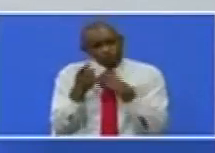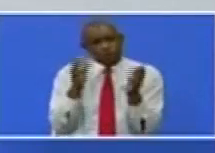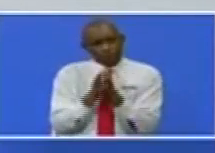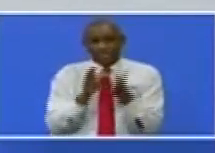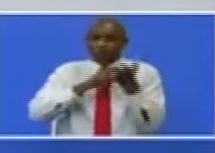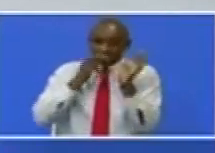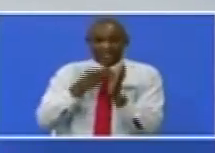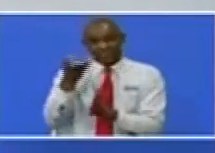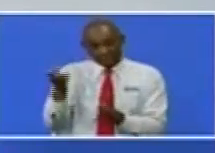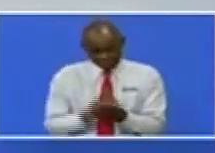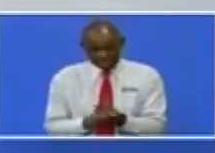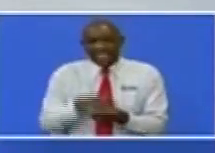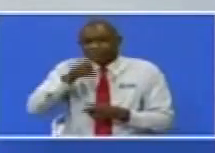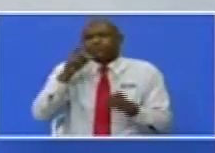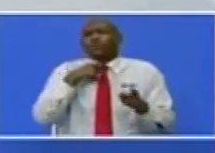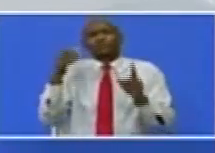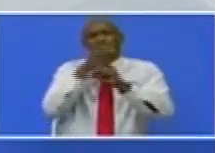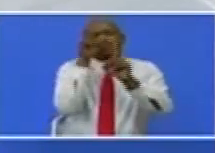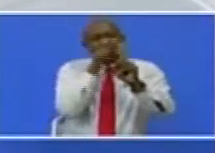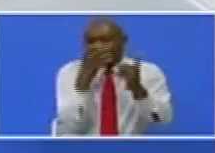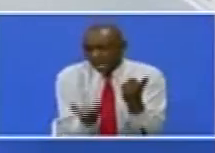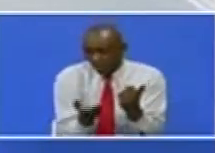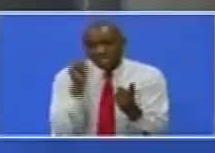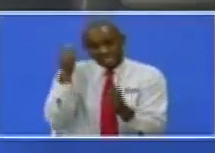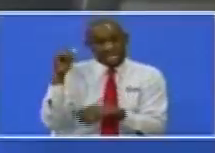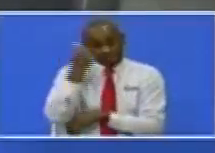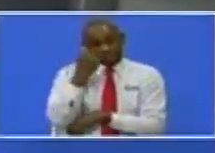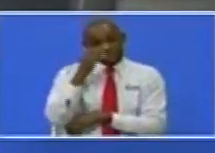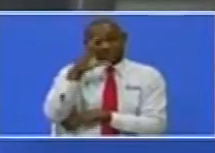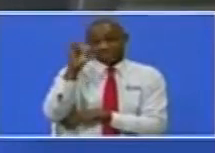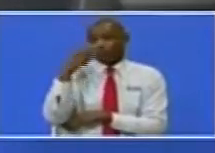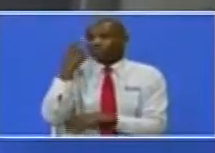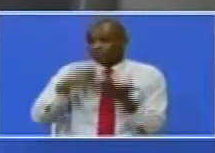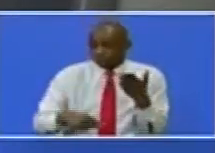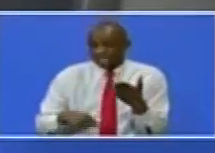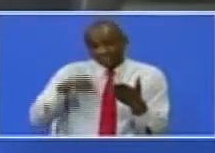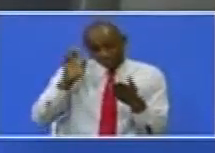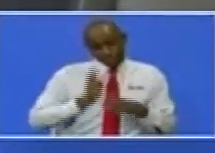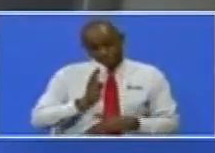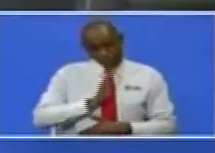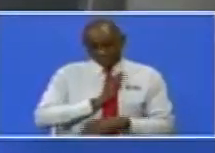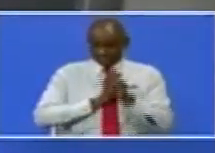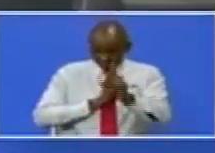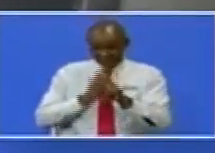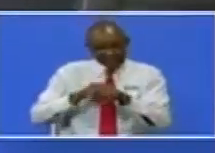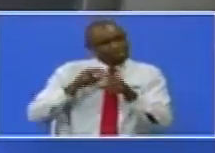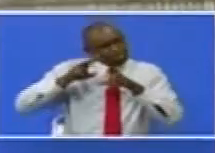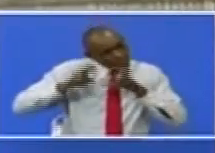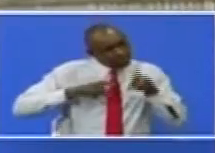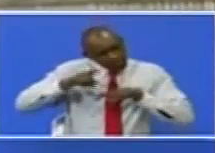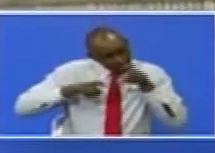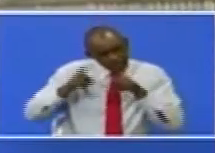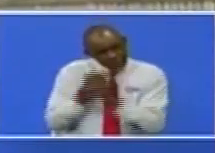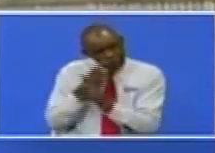some contracts. To achieve the set targets, Kenya Airways CEO Mbuvi Ngunze says the board, after reevaluating the